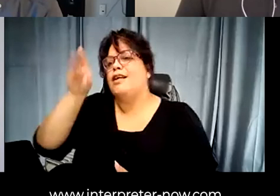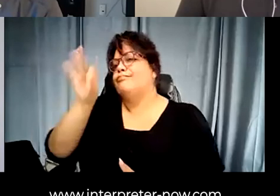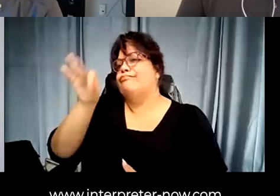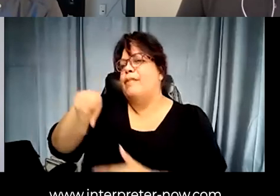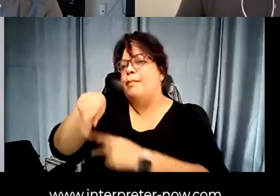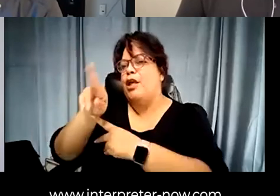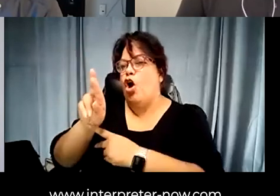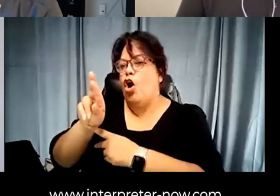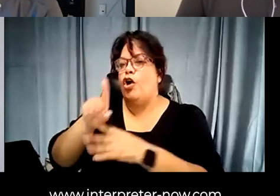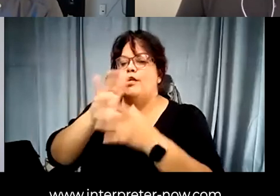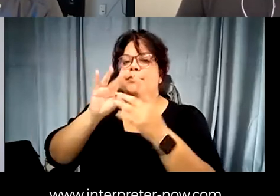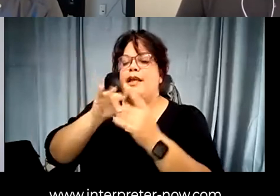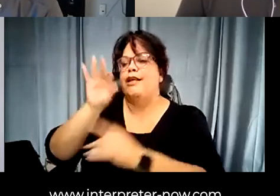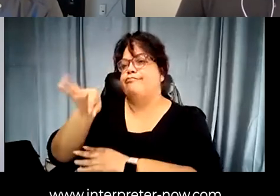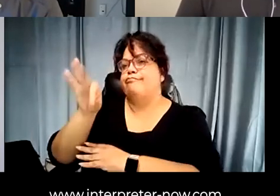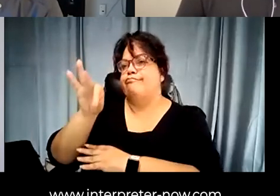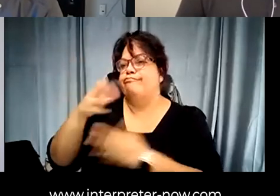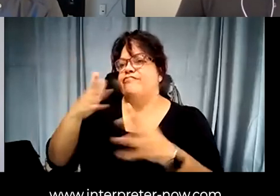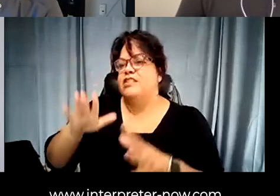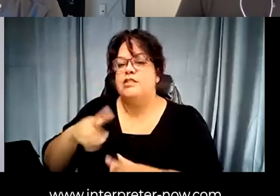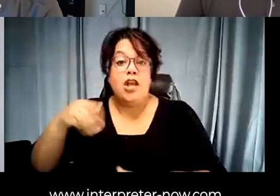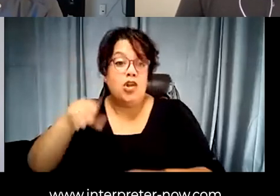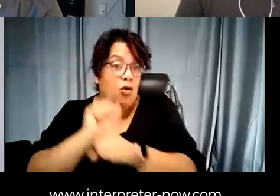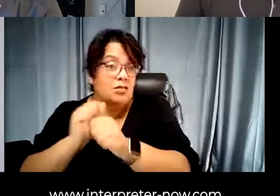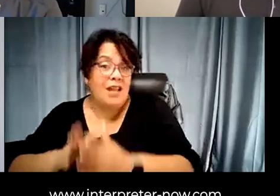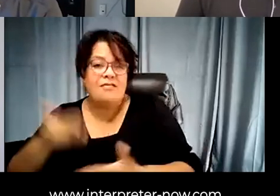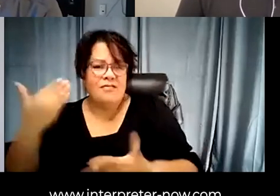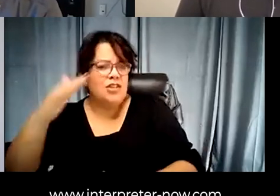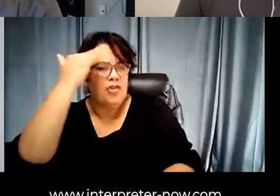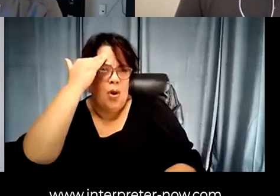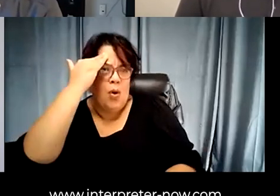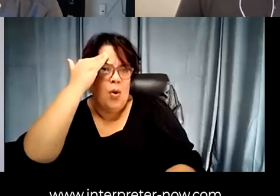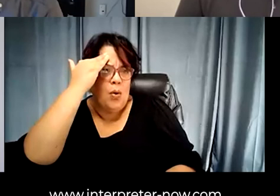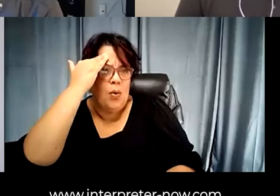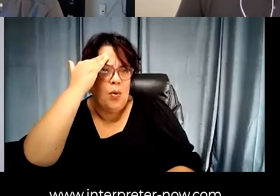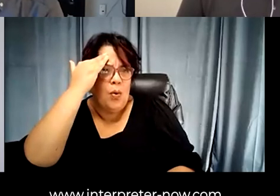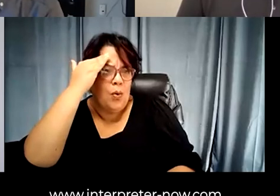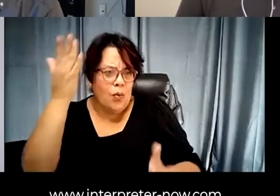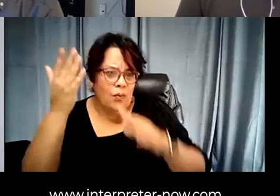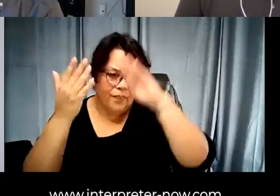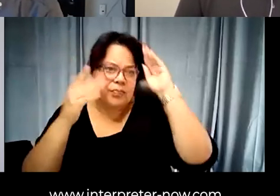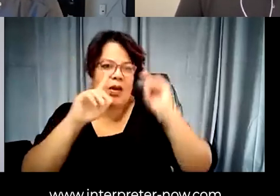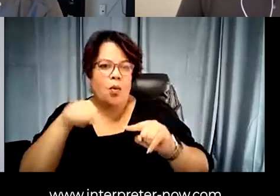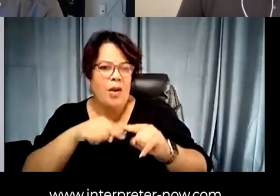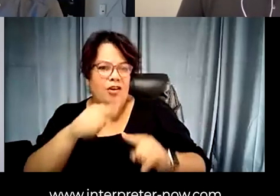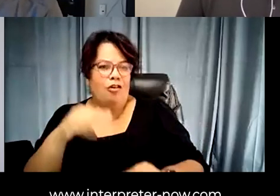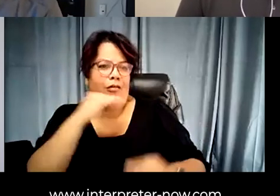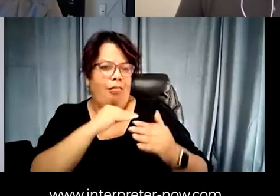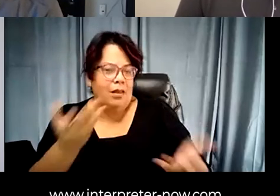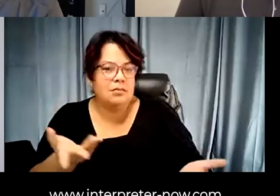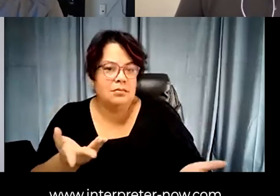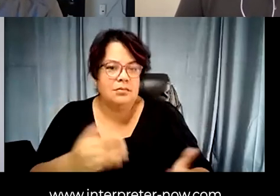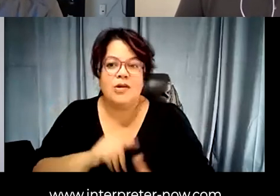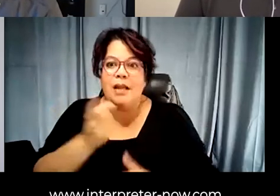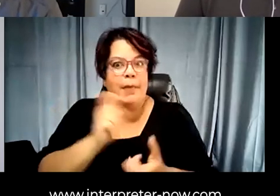know that too. They can tell they're talking about it when you're not in the coffee room or on that Slack. So that is a major change.